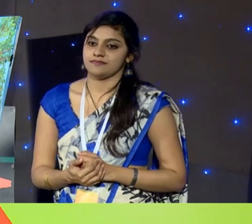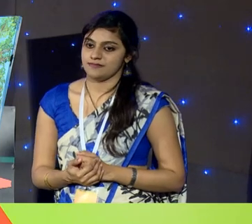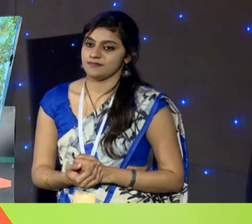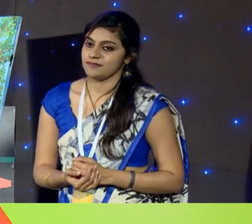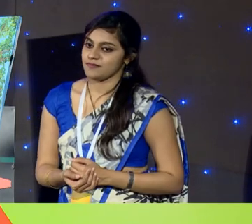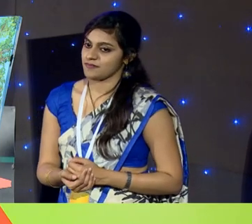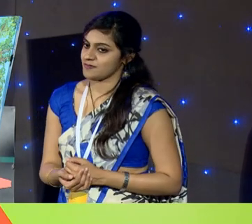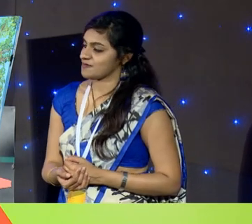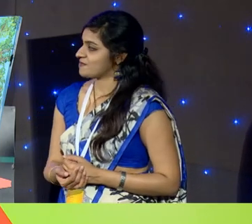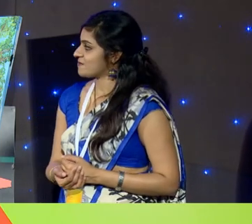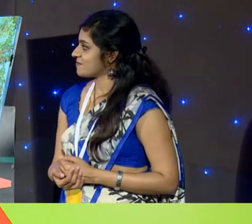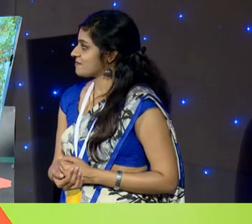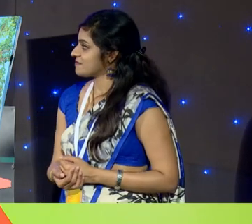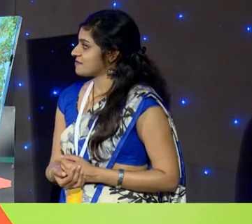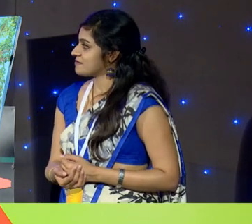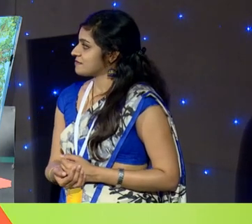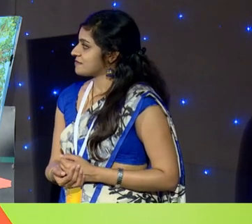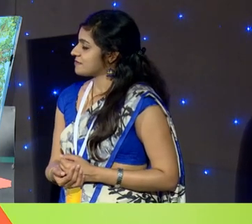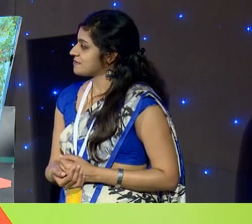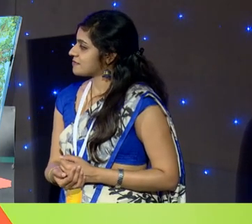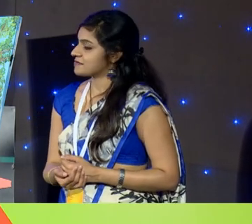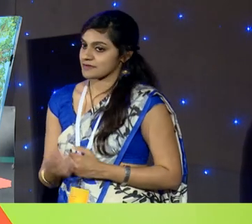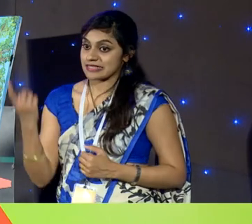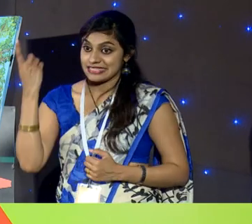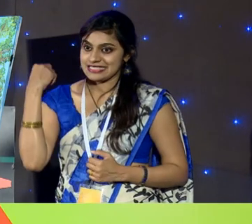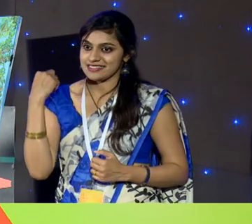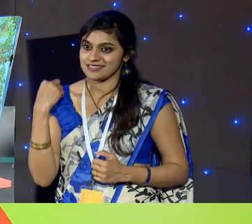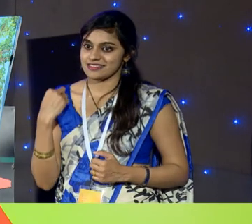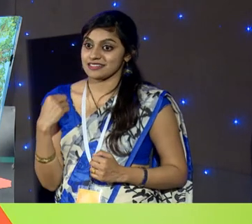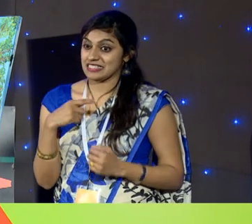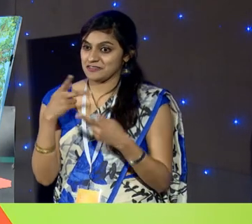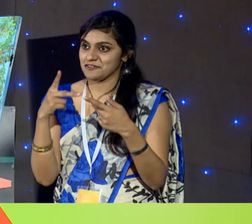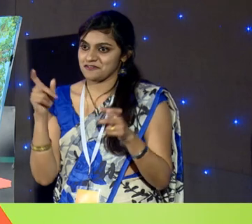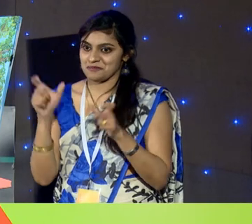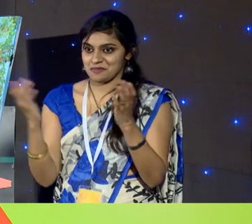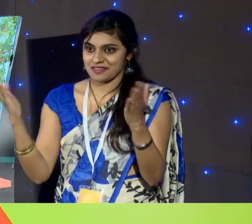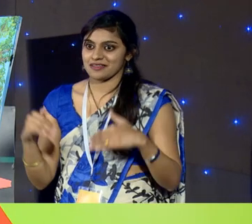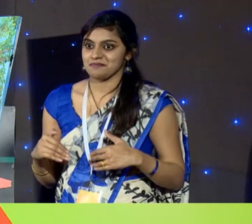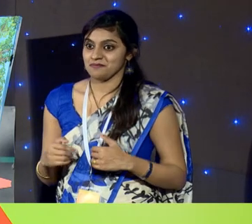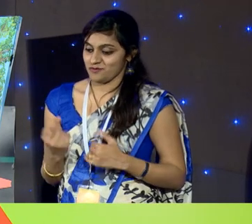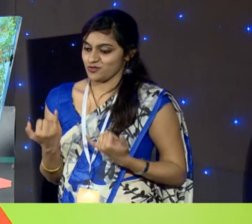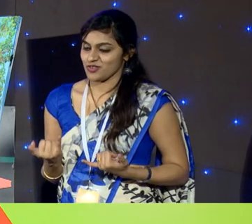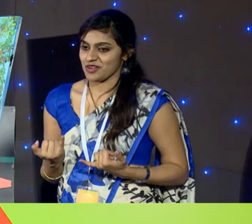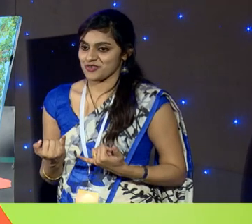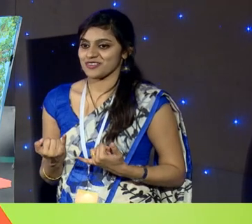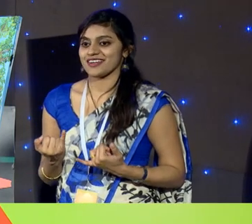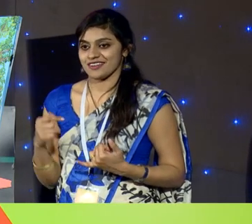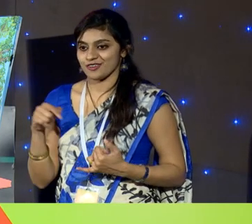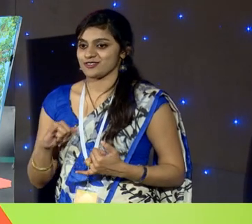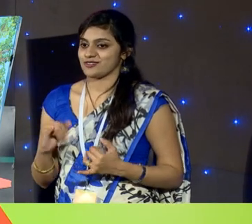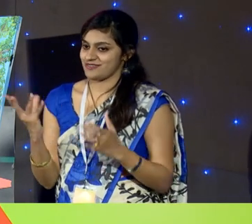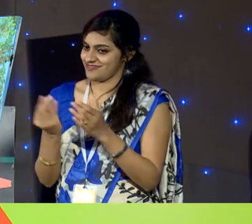with people from all walks of life yesterday, and now we are into another session. Next,